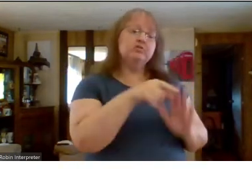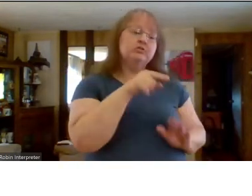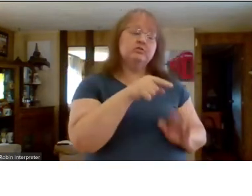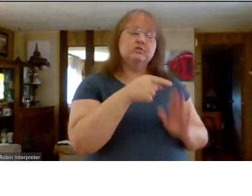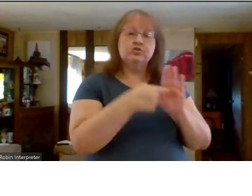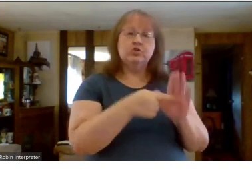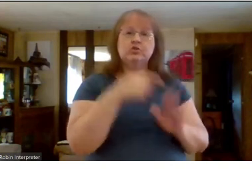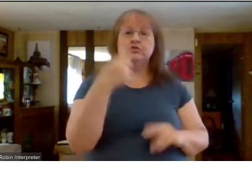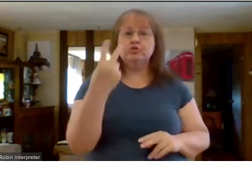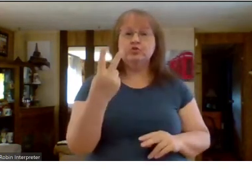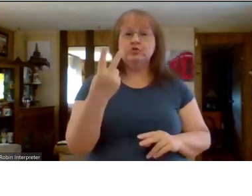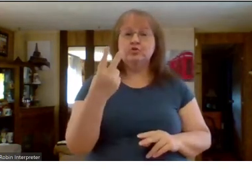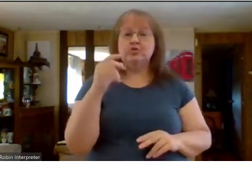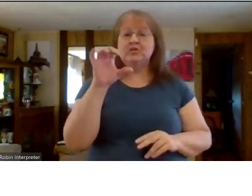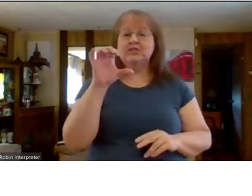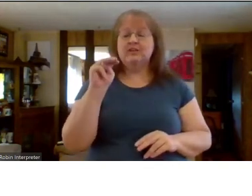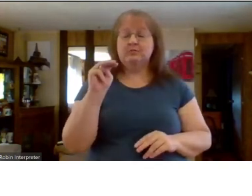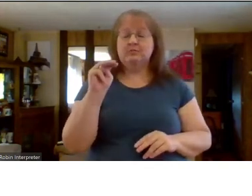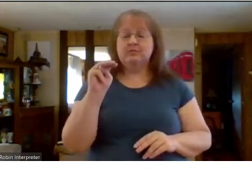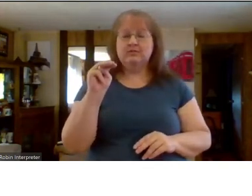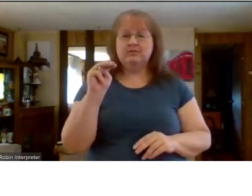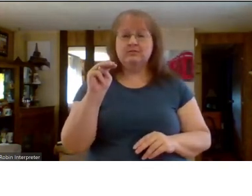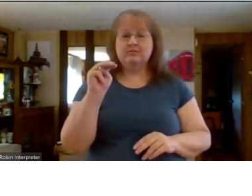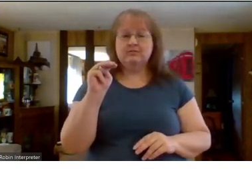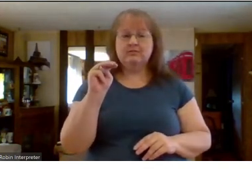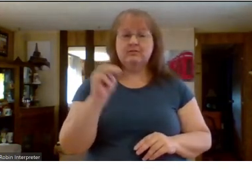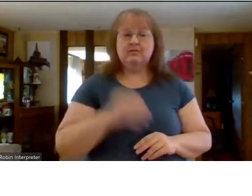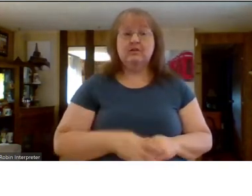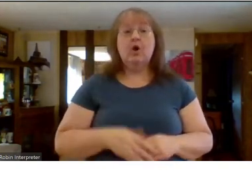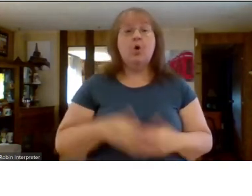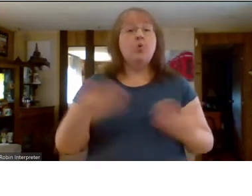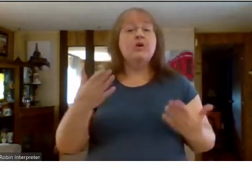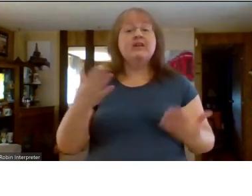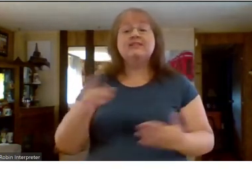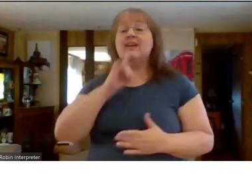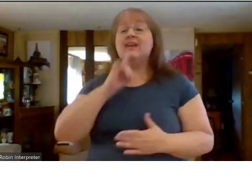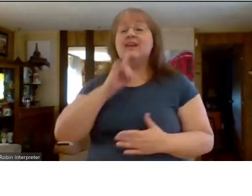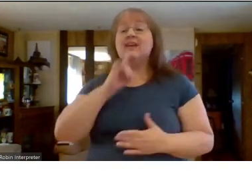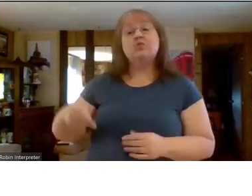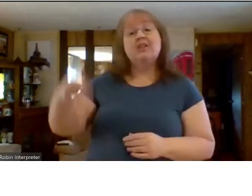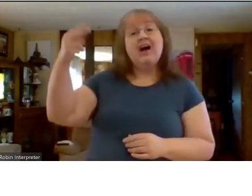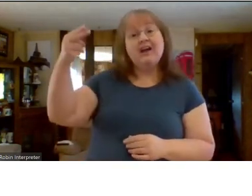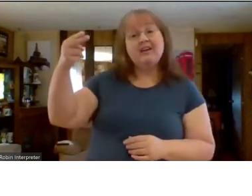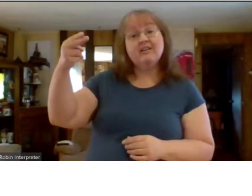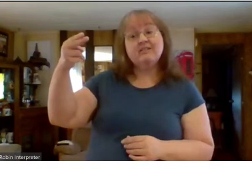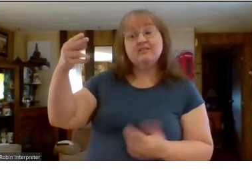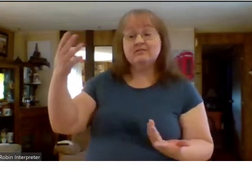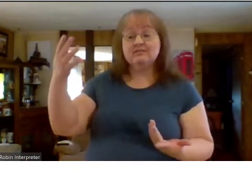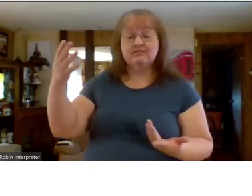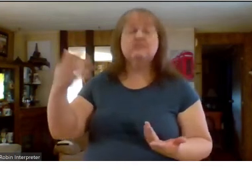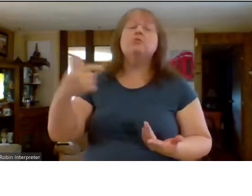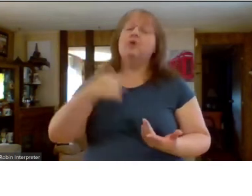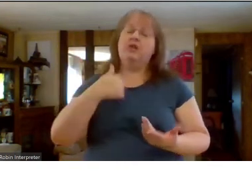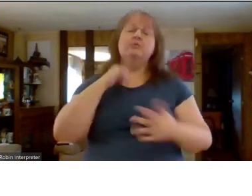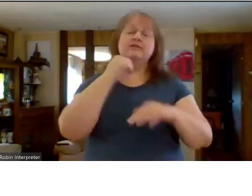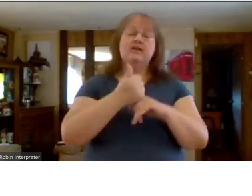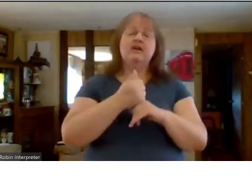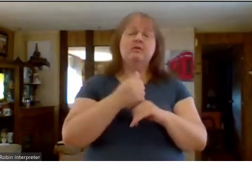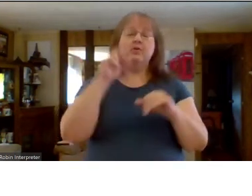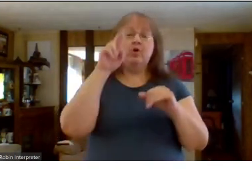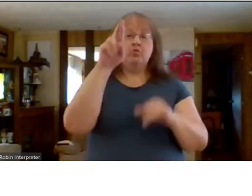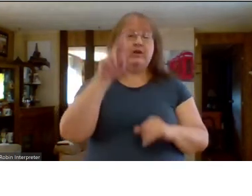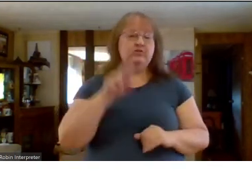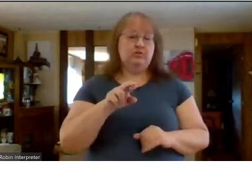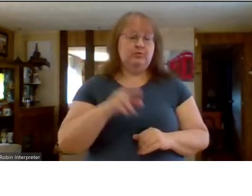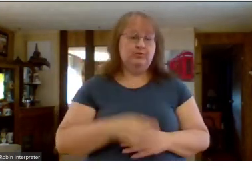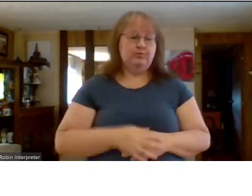But in this picture, it's saying 2 centimeters. It says, what is the actual height of the building shown in the model? Well, I'm